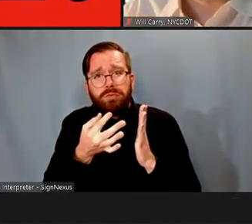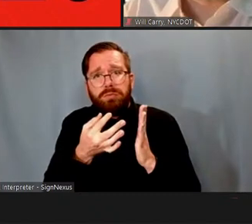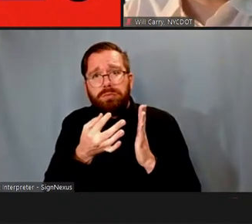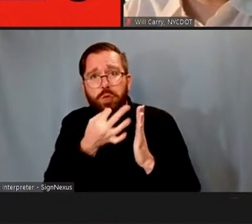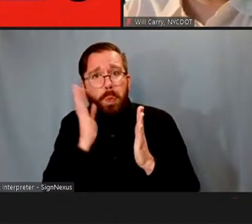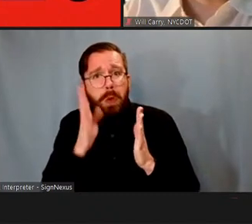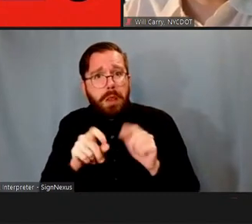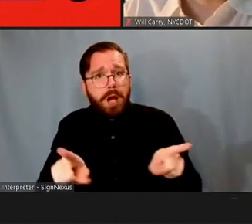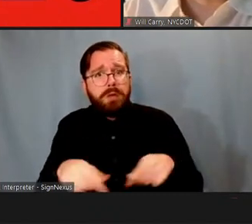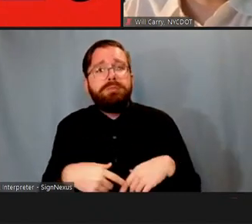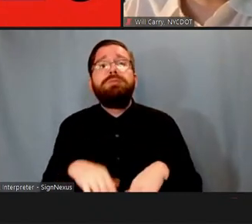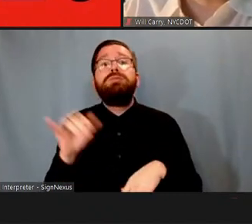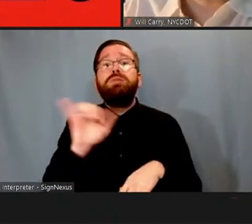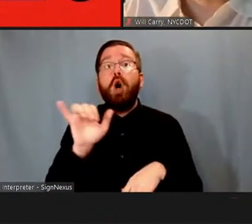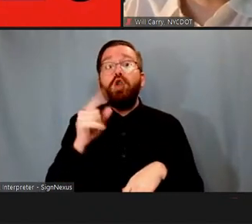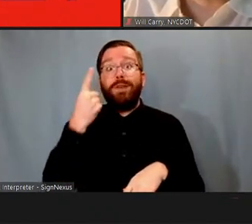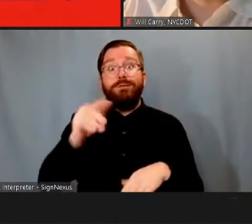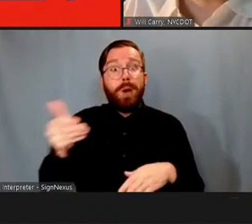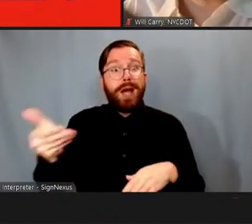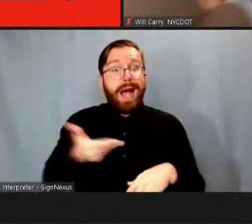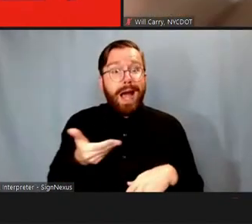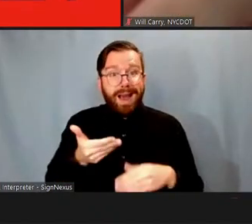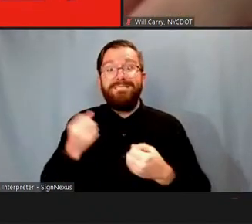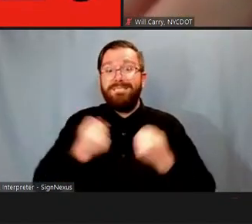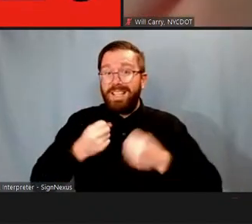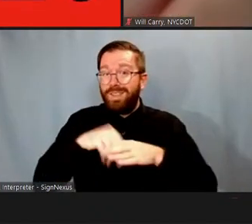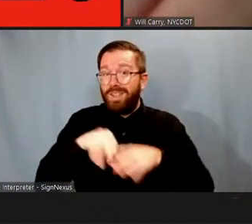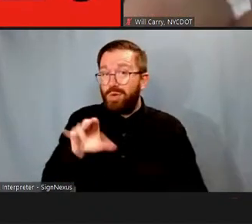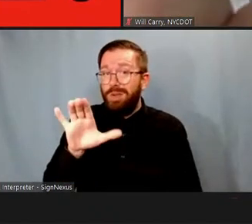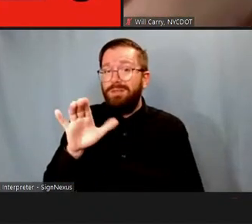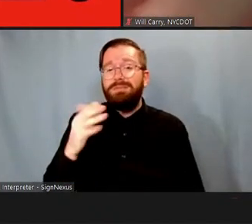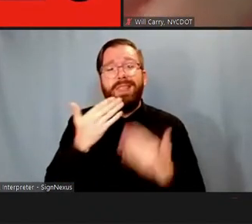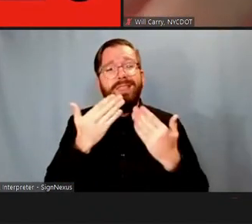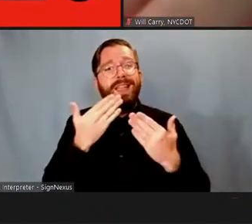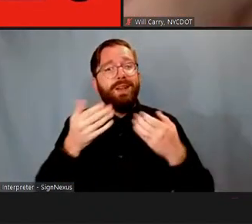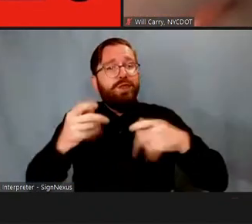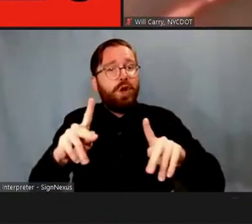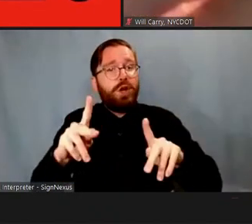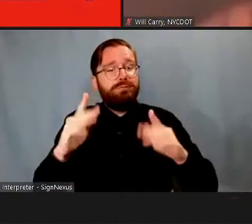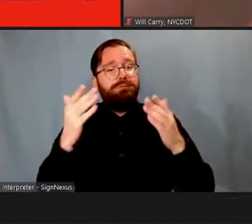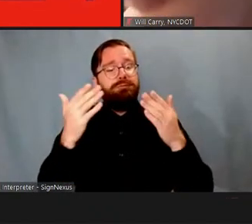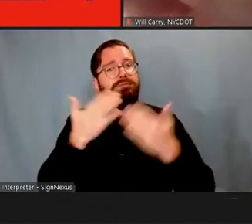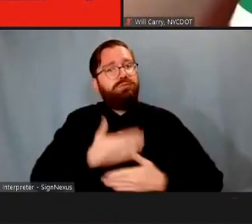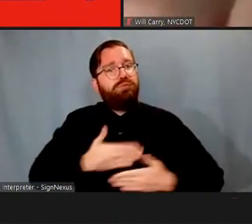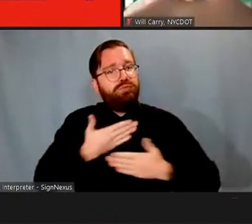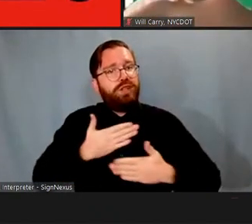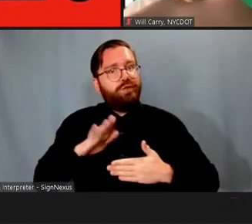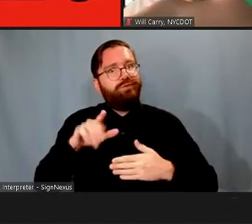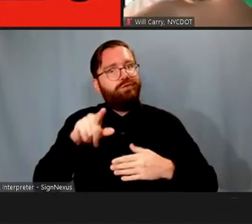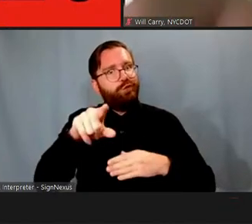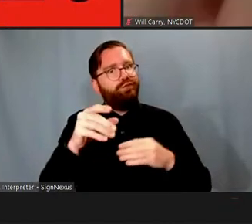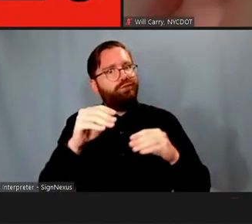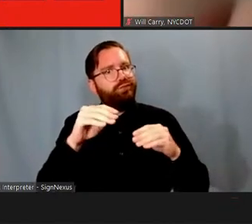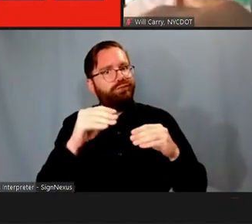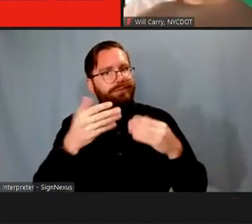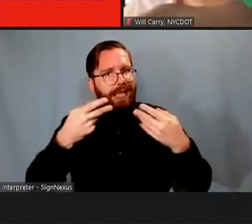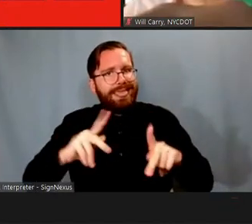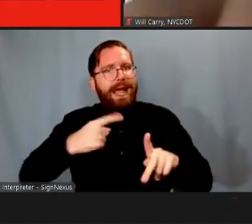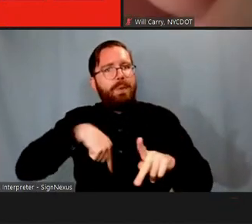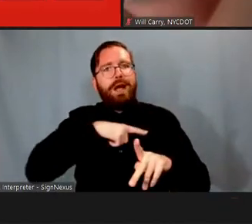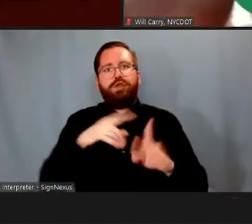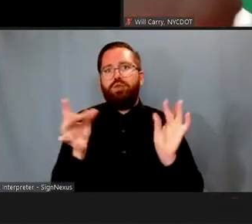forehead vehicles in new york city thank you for the opportunity and we appreciate you giving us all the chance to hear our perspective